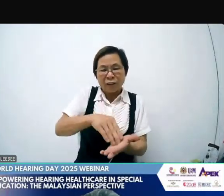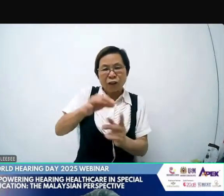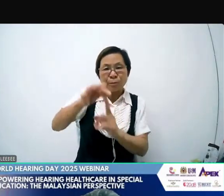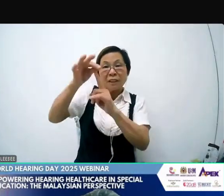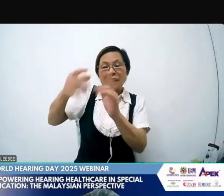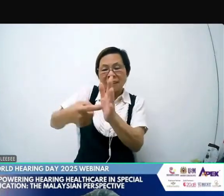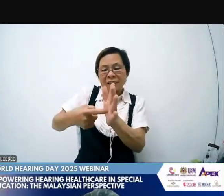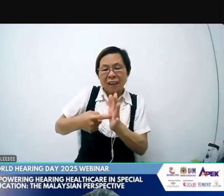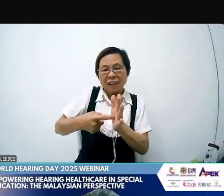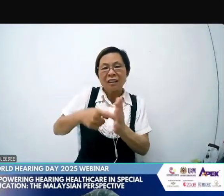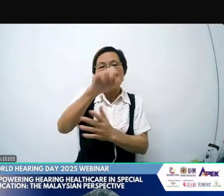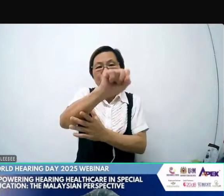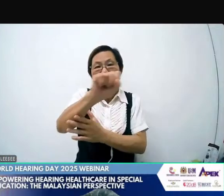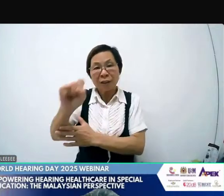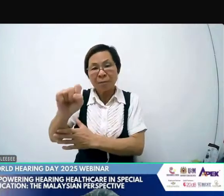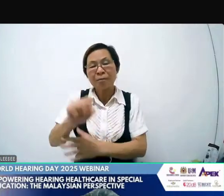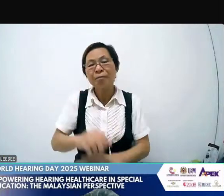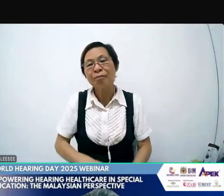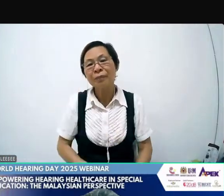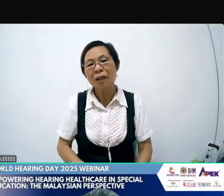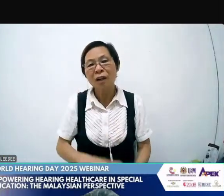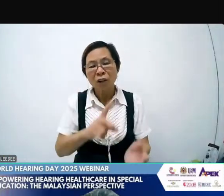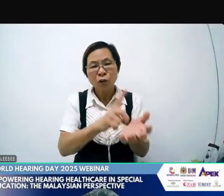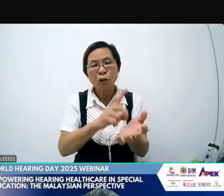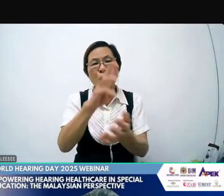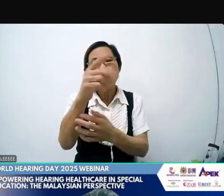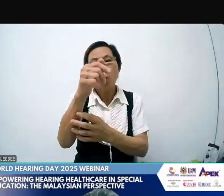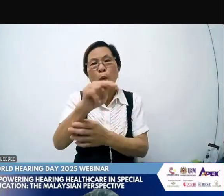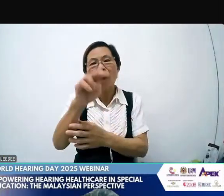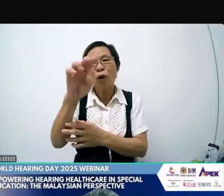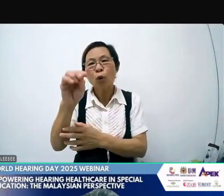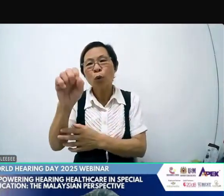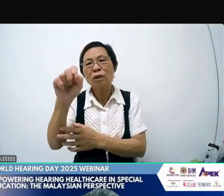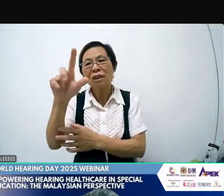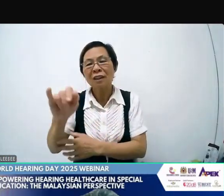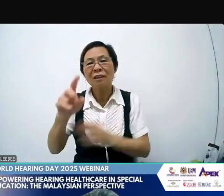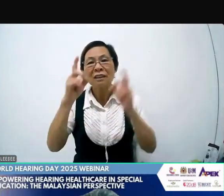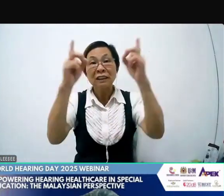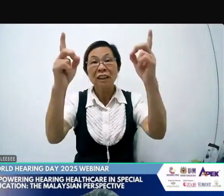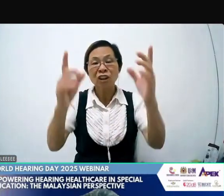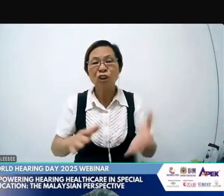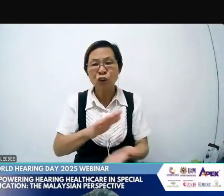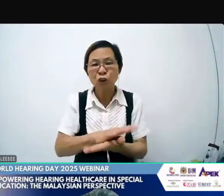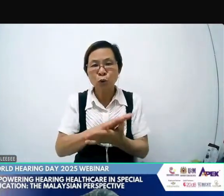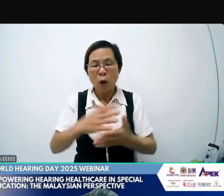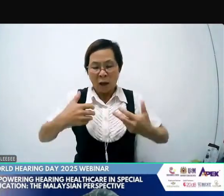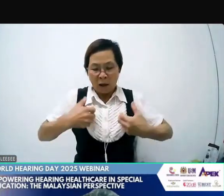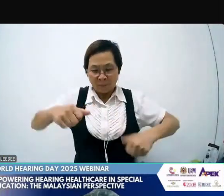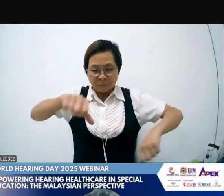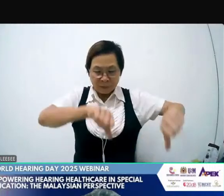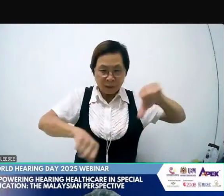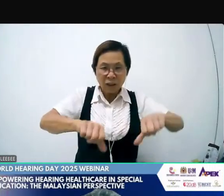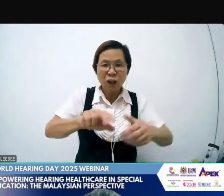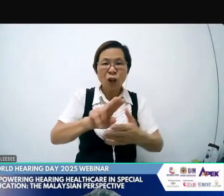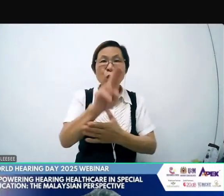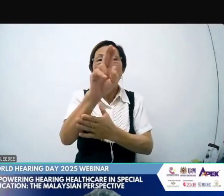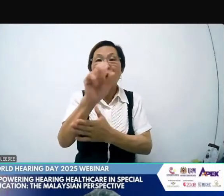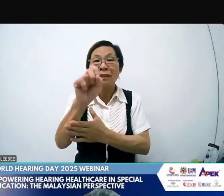or SEAMEO SEN, Professor Dr. Wan Rosli Wan Ishak, Dean of School of Health Sciences, University Science